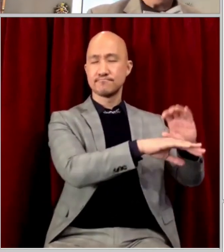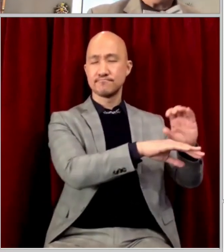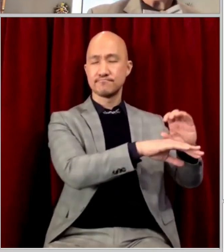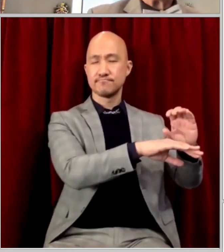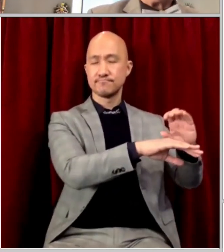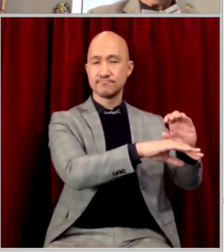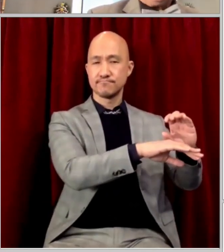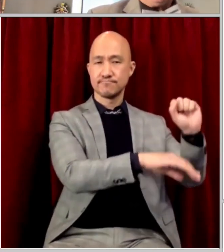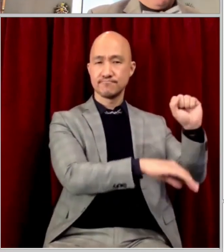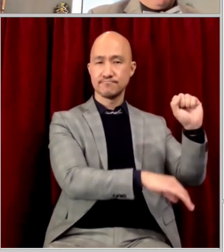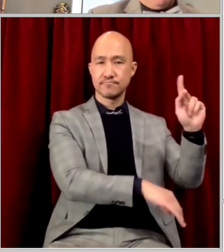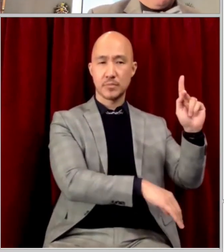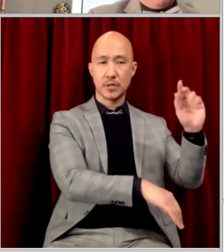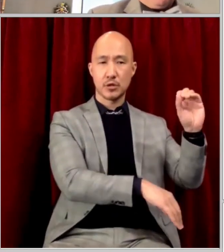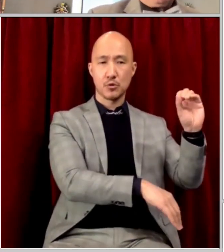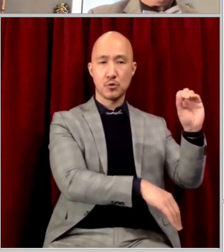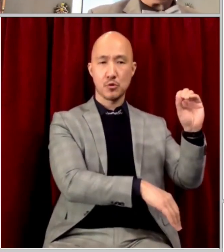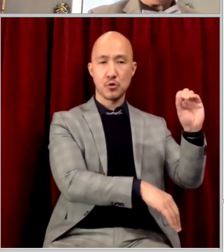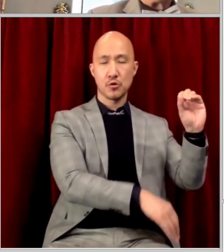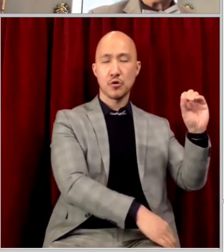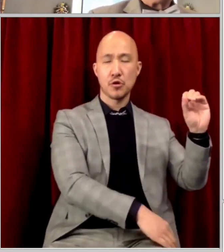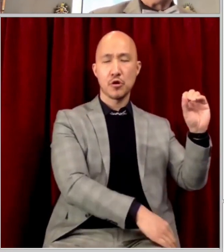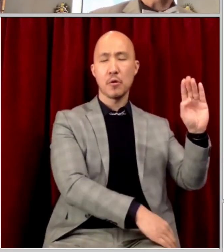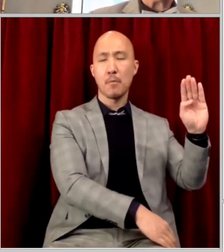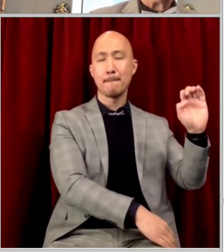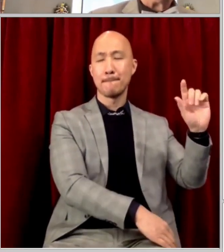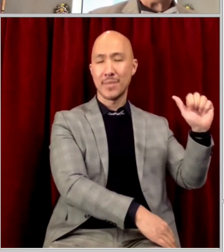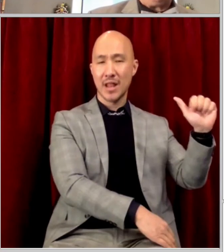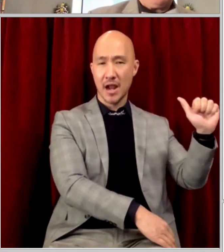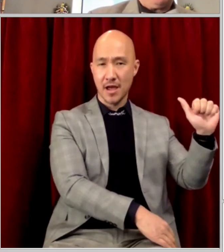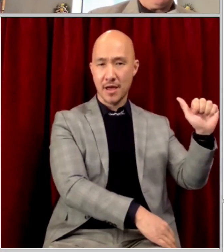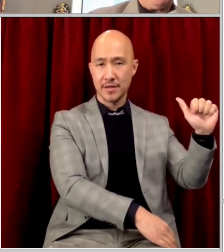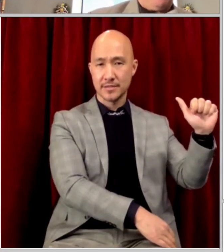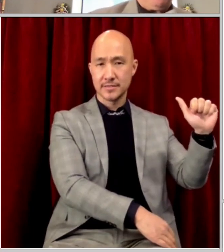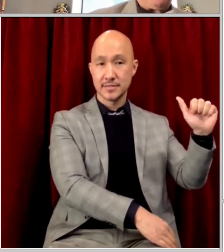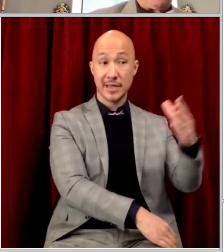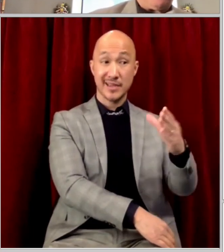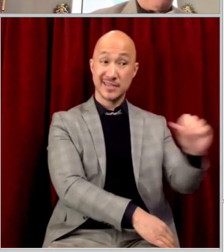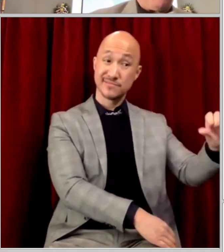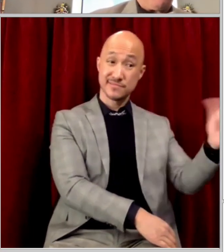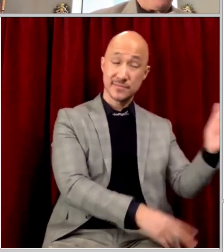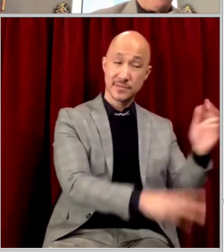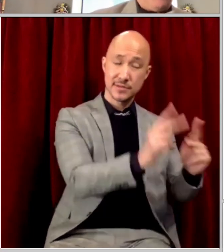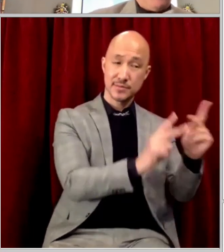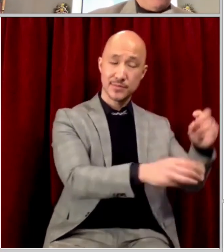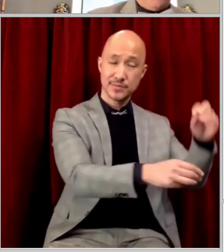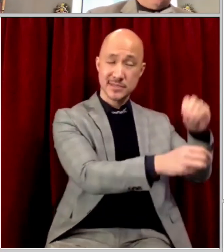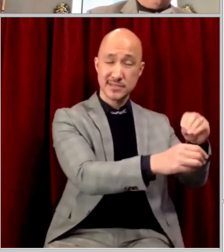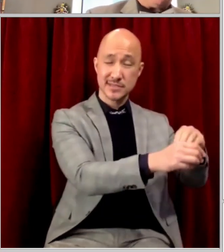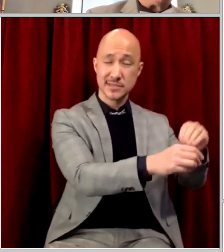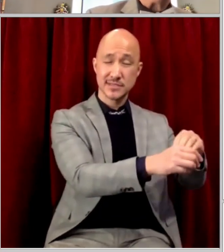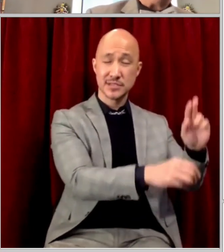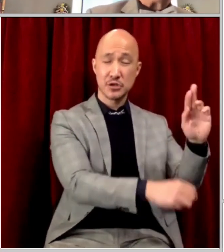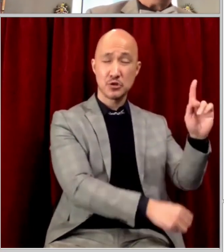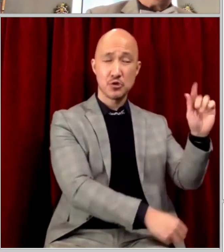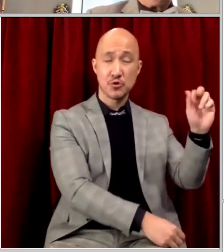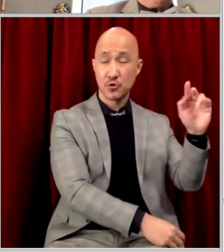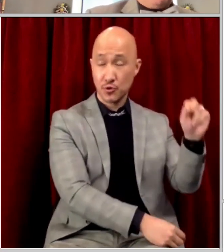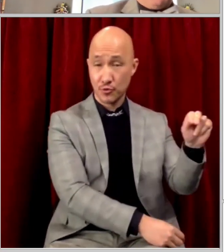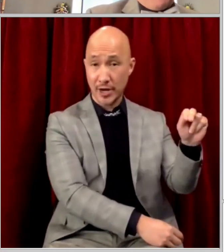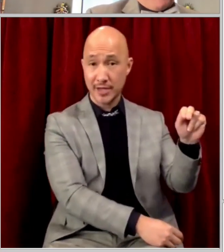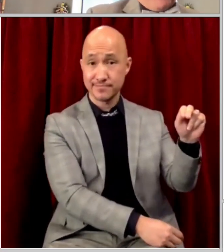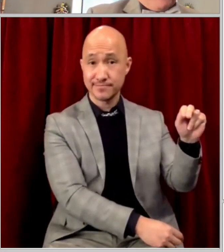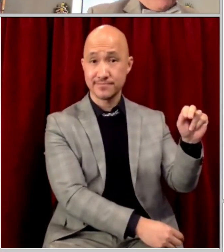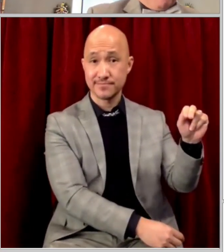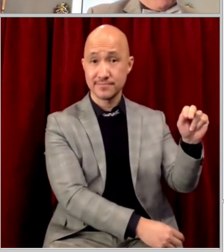but all the ones that we know of that are right now going through a panic in their life. We not only want to lift